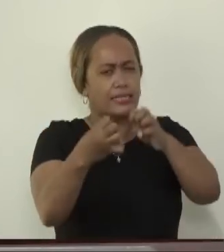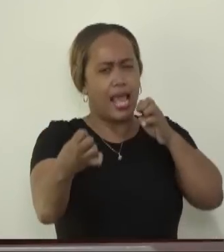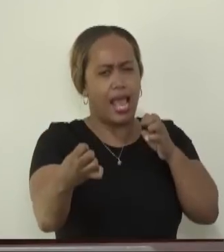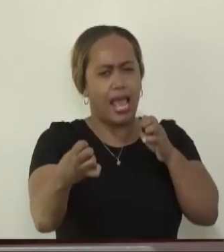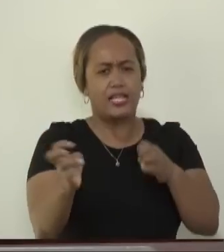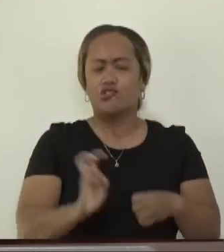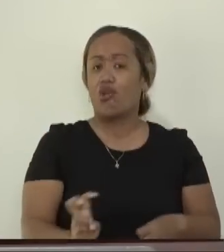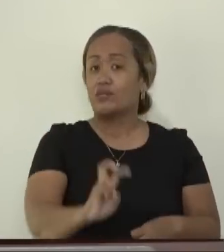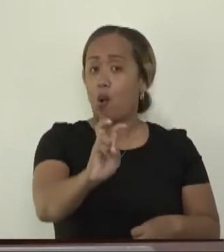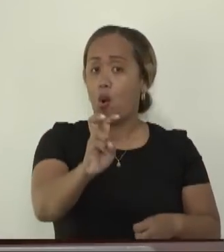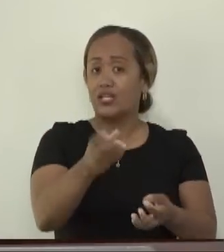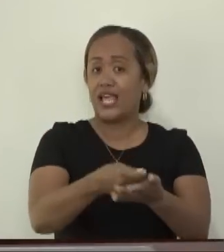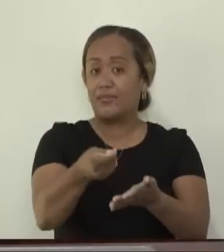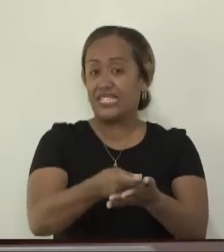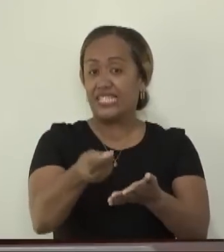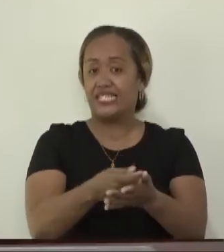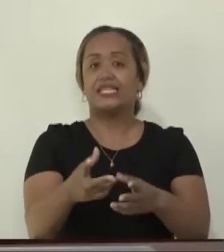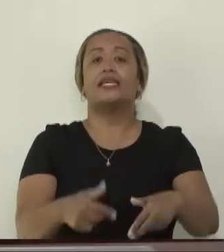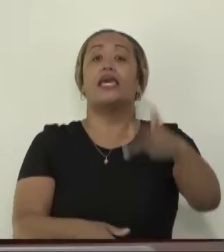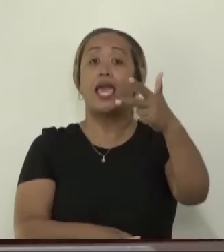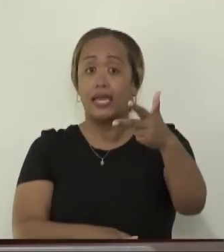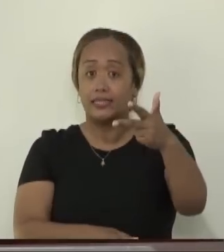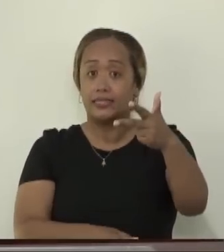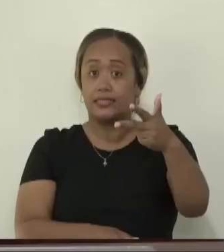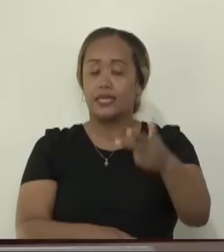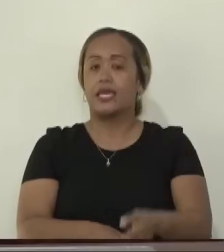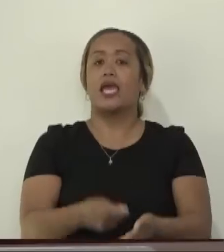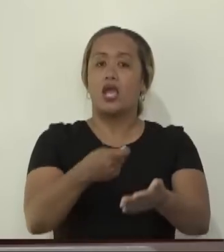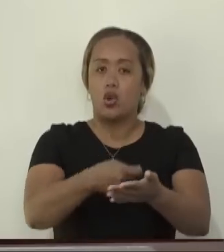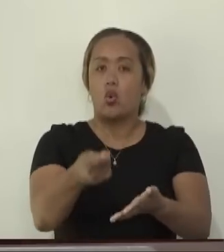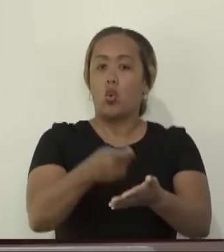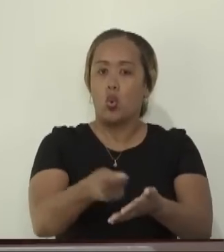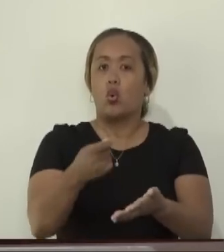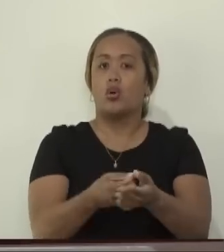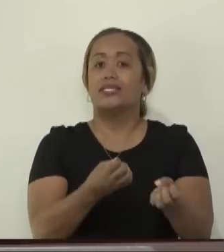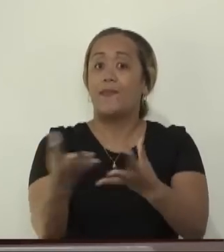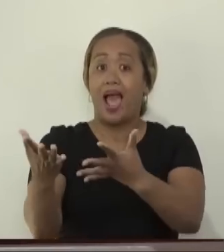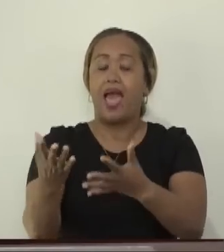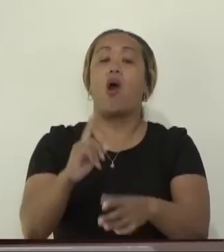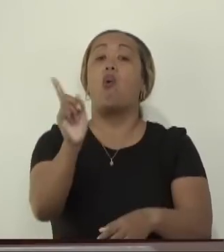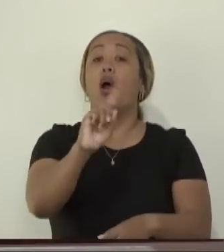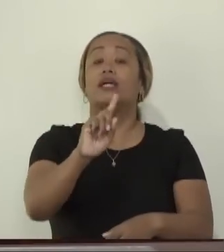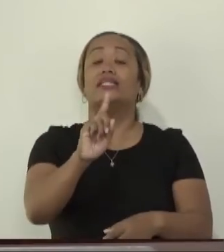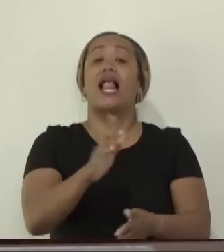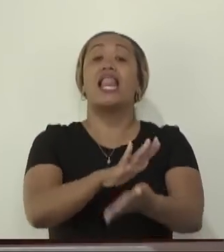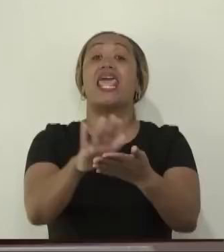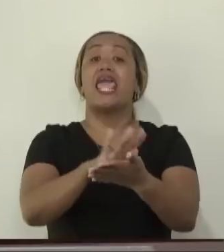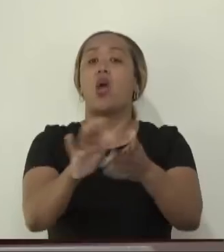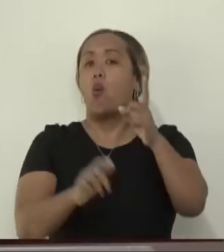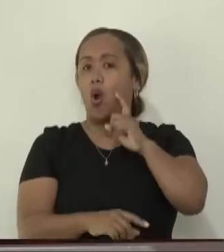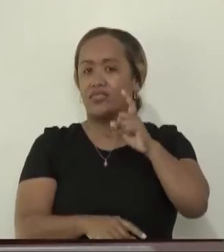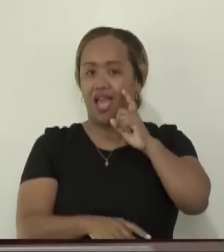transport subsidy. And eight, the regular supply of clean water, which is considered